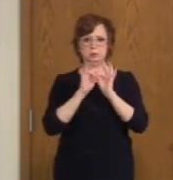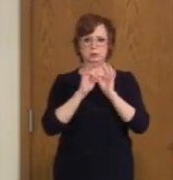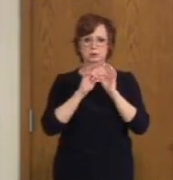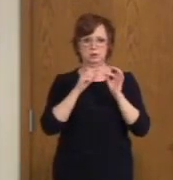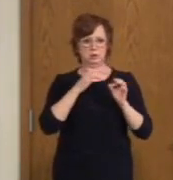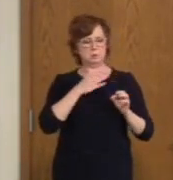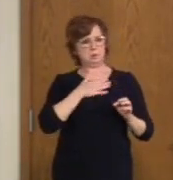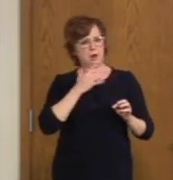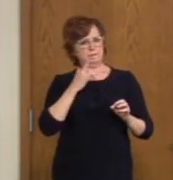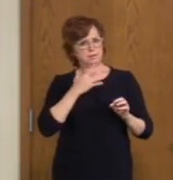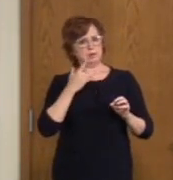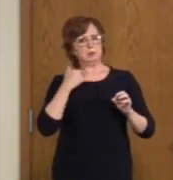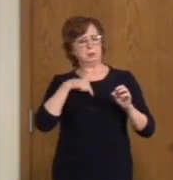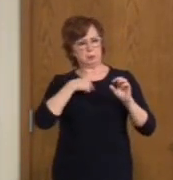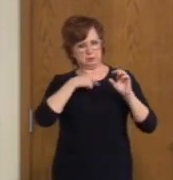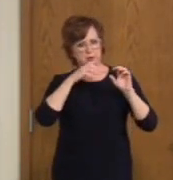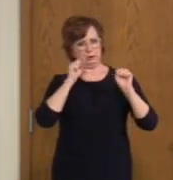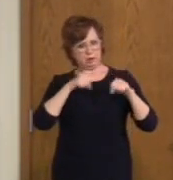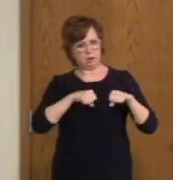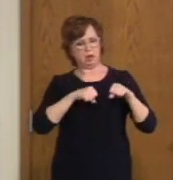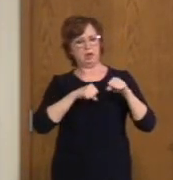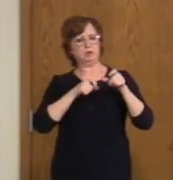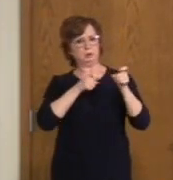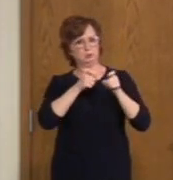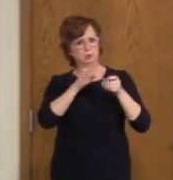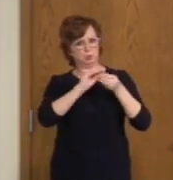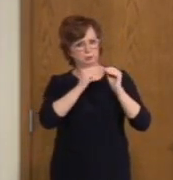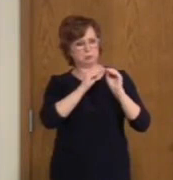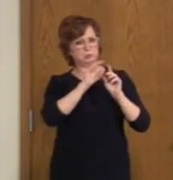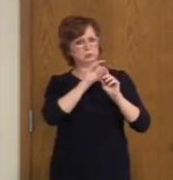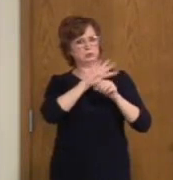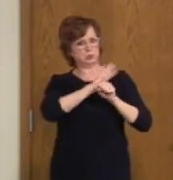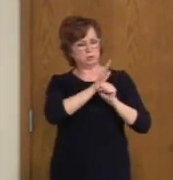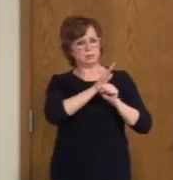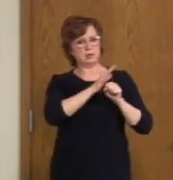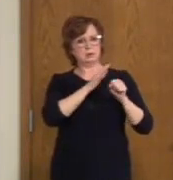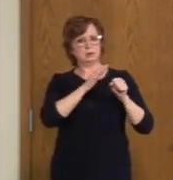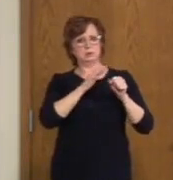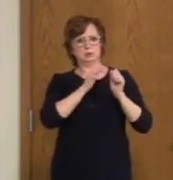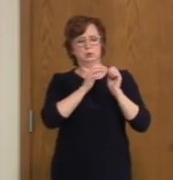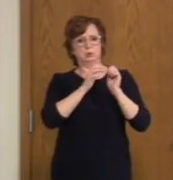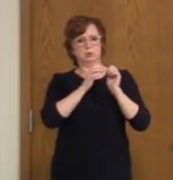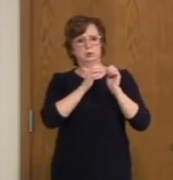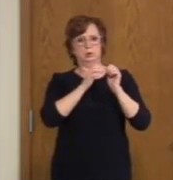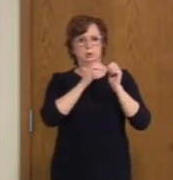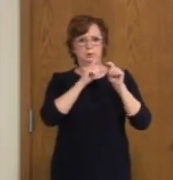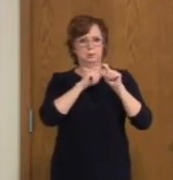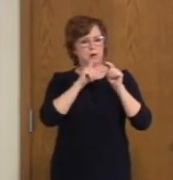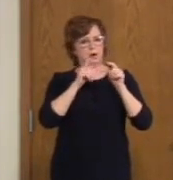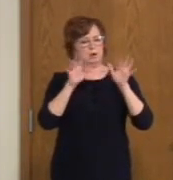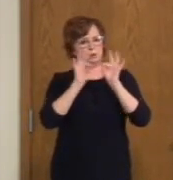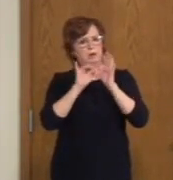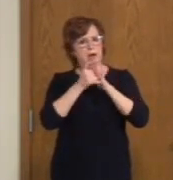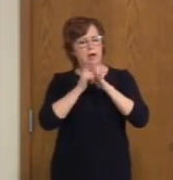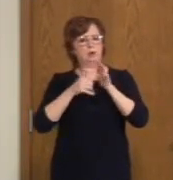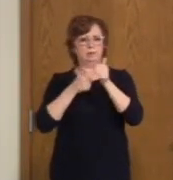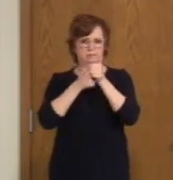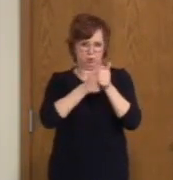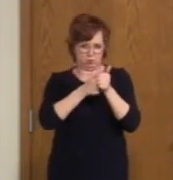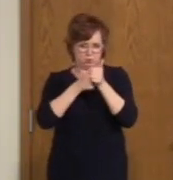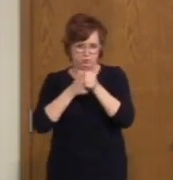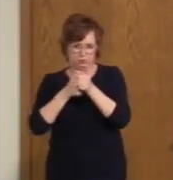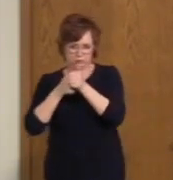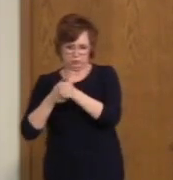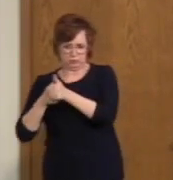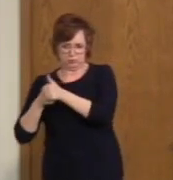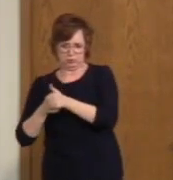further restrictions, but we all need to do our part. We all need to follow the guidelines and the good practices